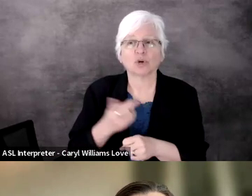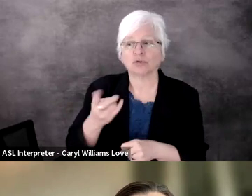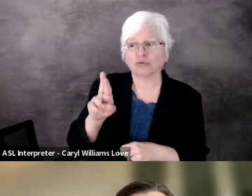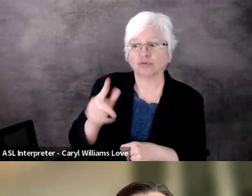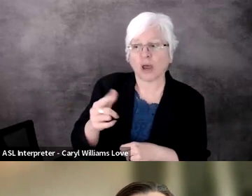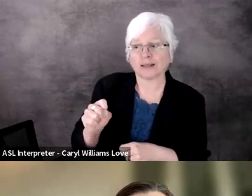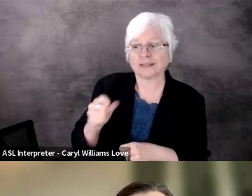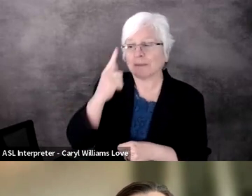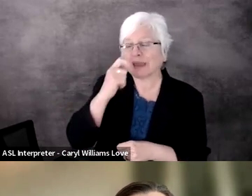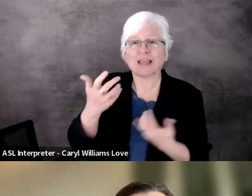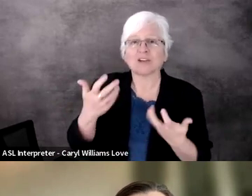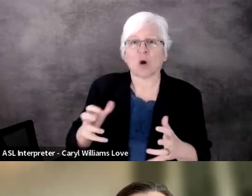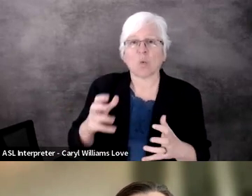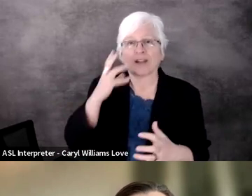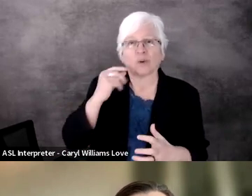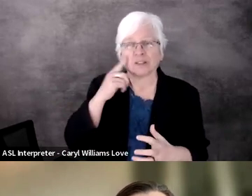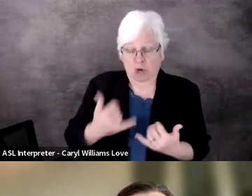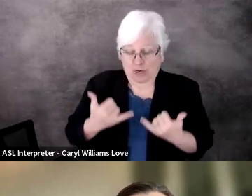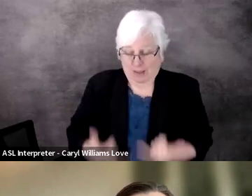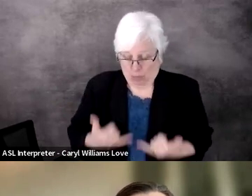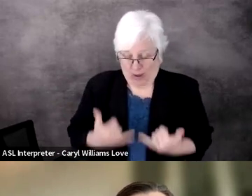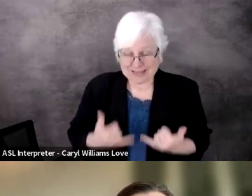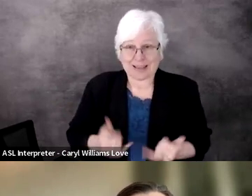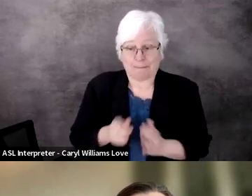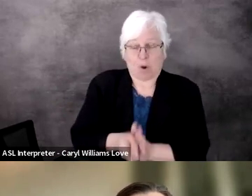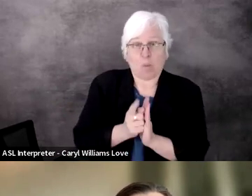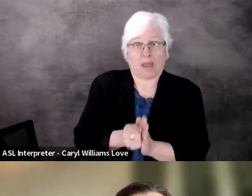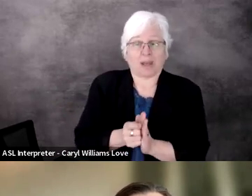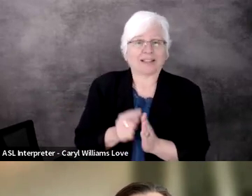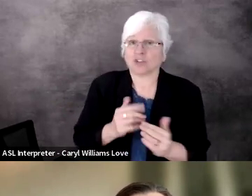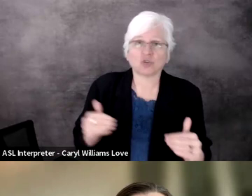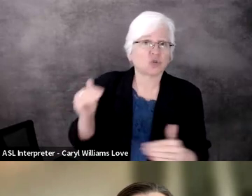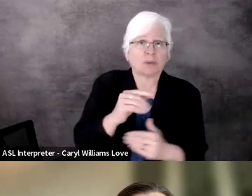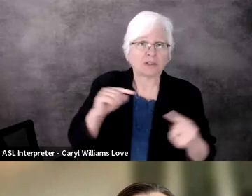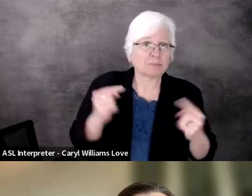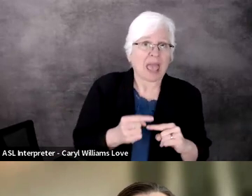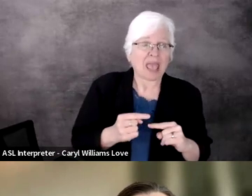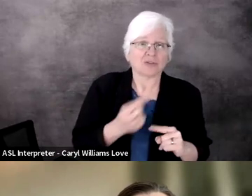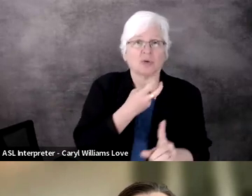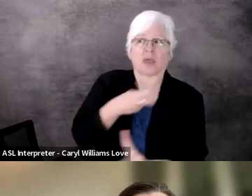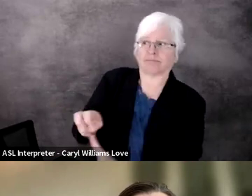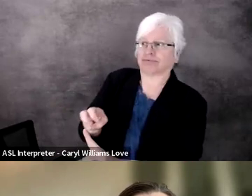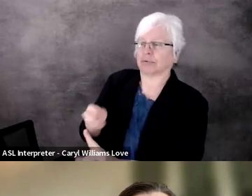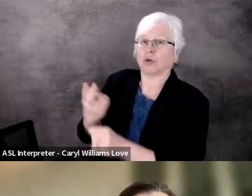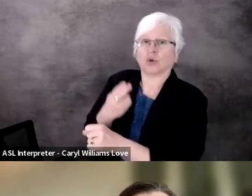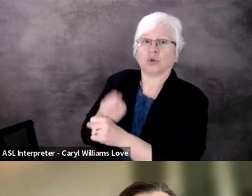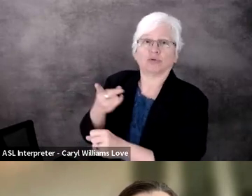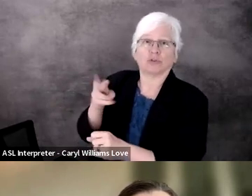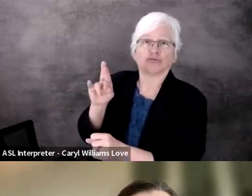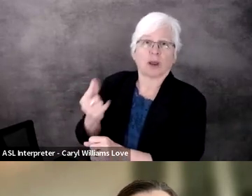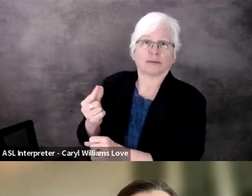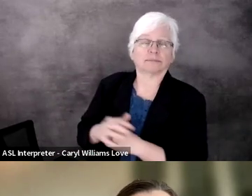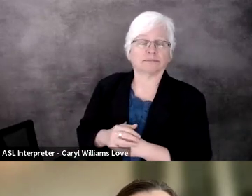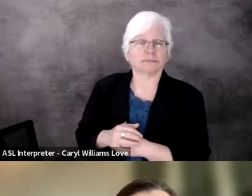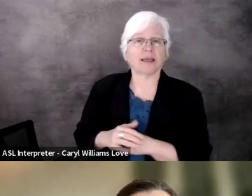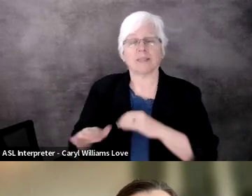present, because the present is too painful. That is why they're using drugs. And there's this baseline level of, not necessarily it can